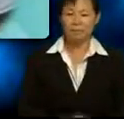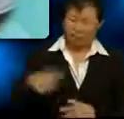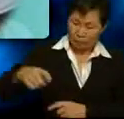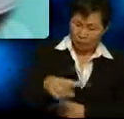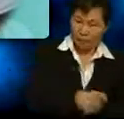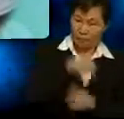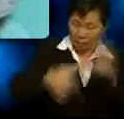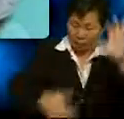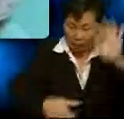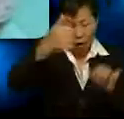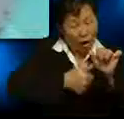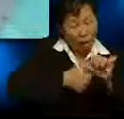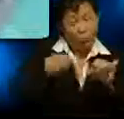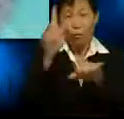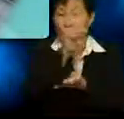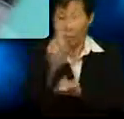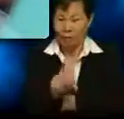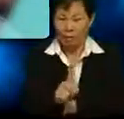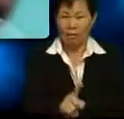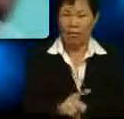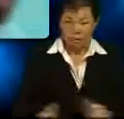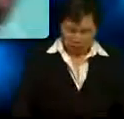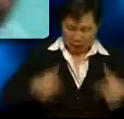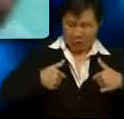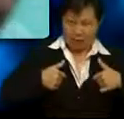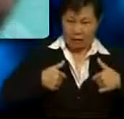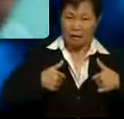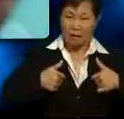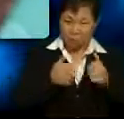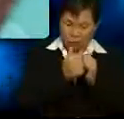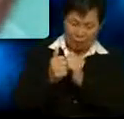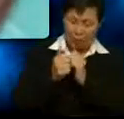Bacteria can be found everywhere. They live in living things too.